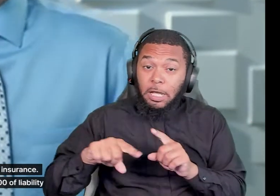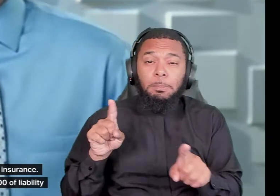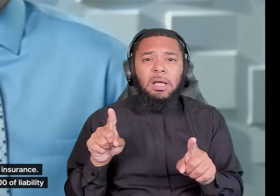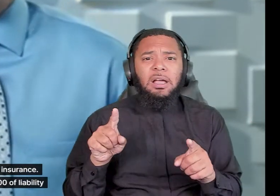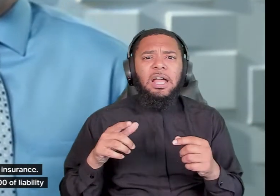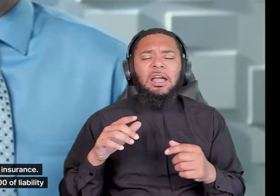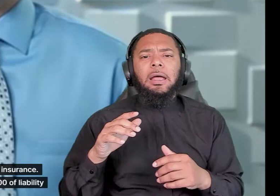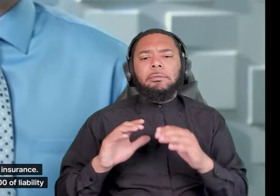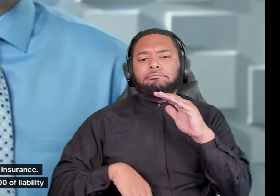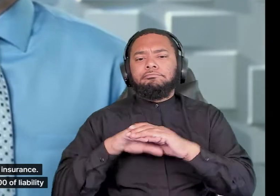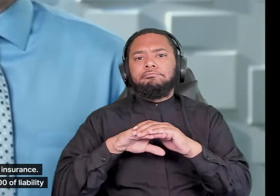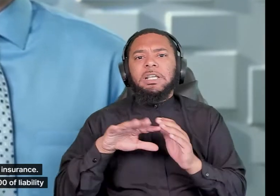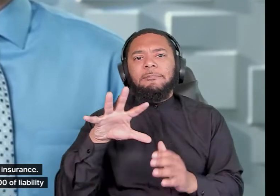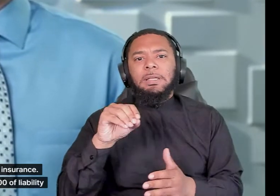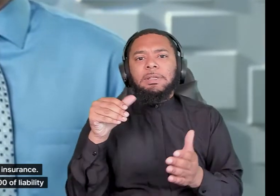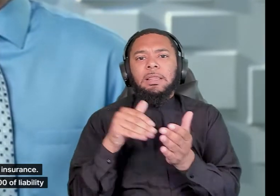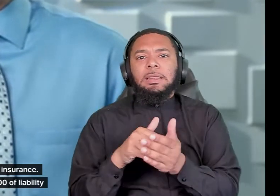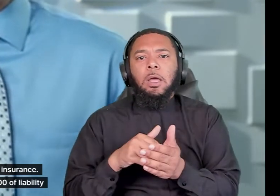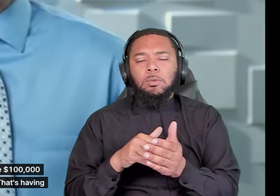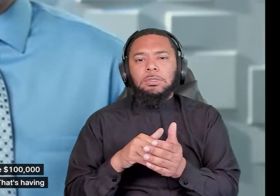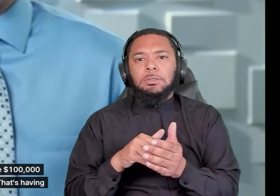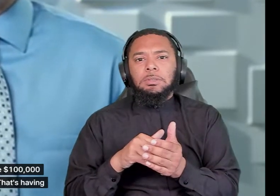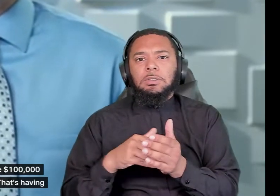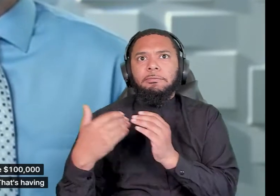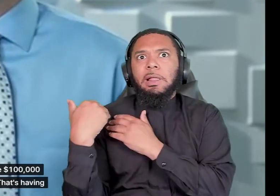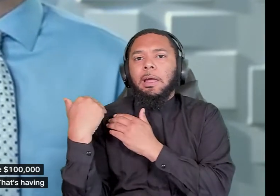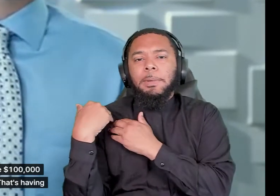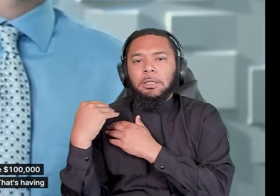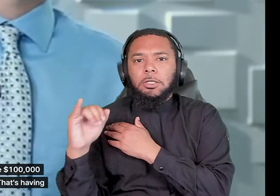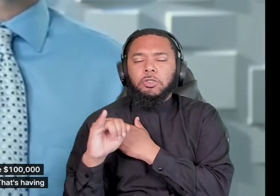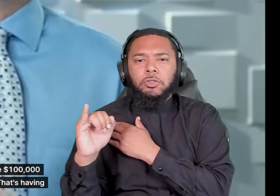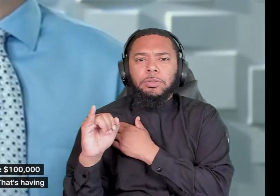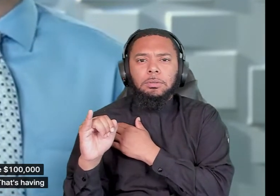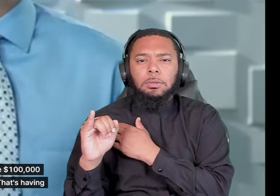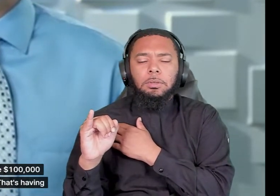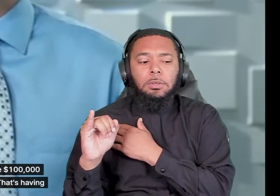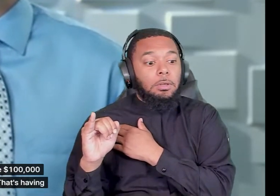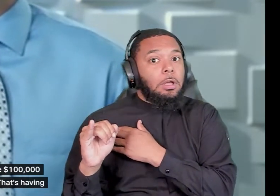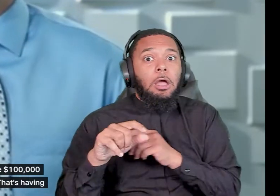have $50,000 of liability insurance. Well, you caused